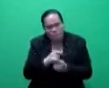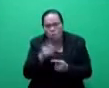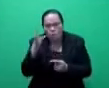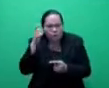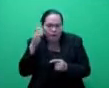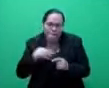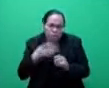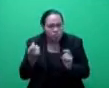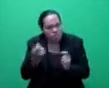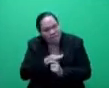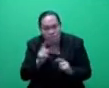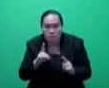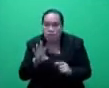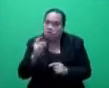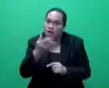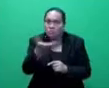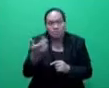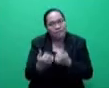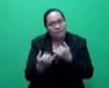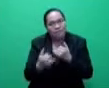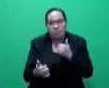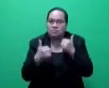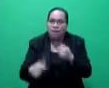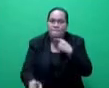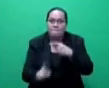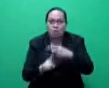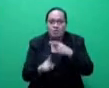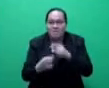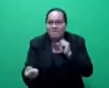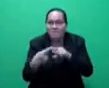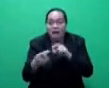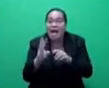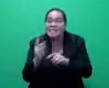they gave us some very positive feedback, and of course some